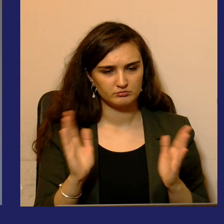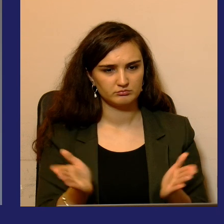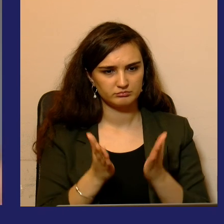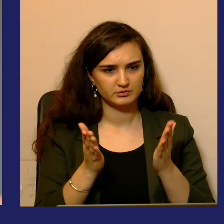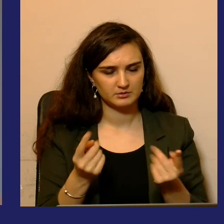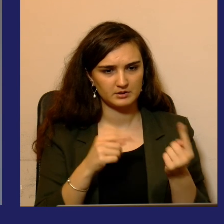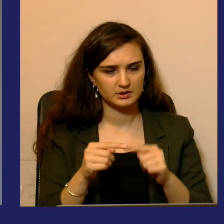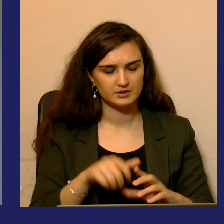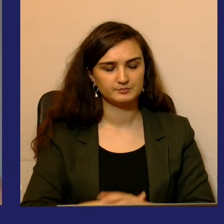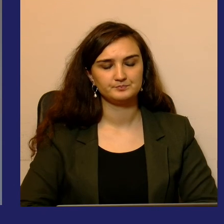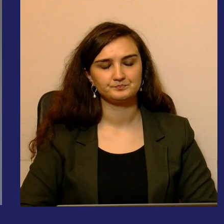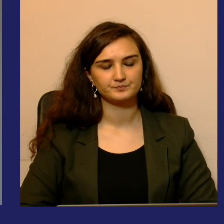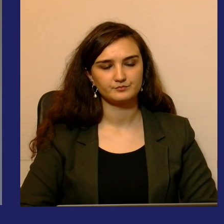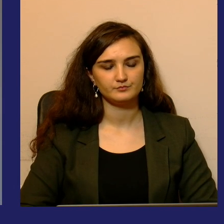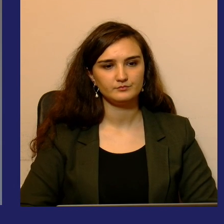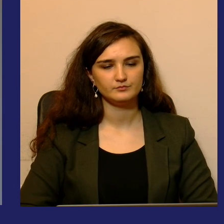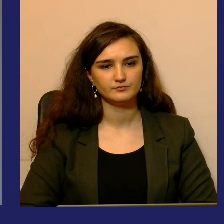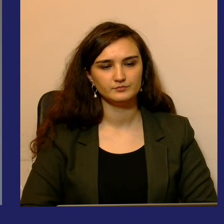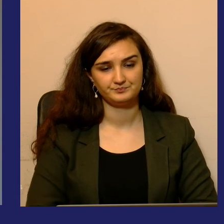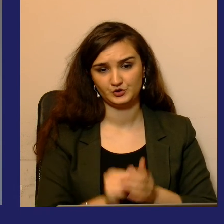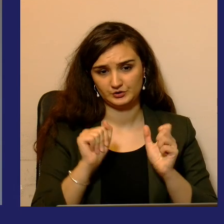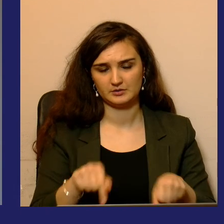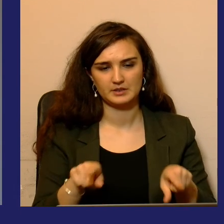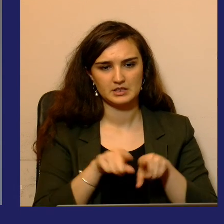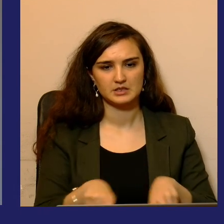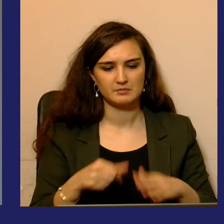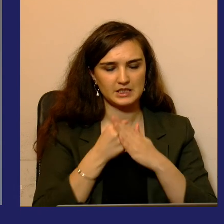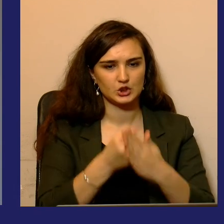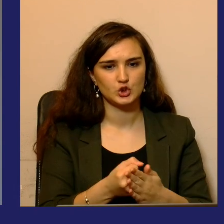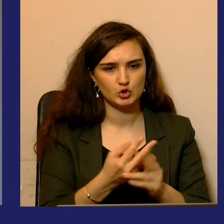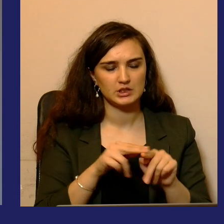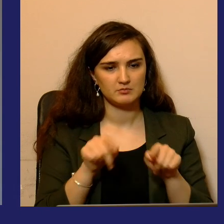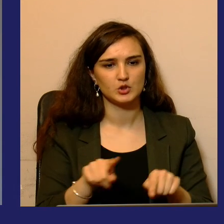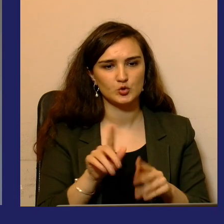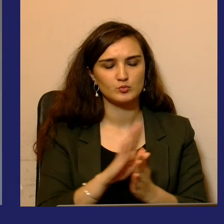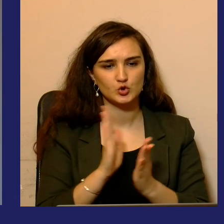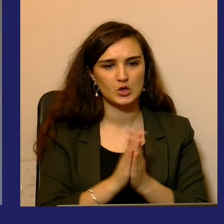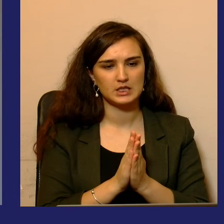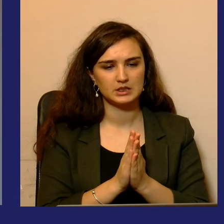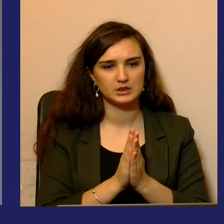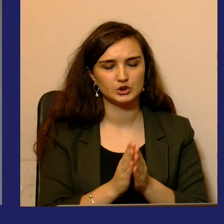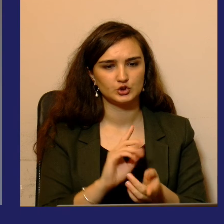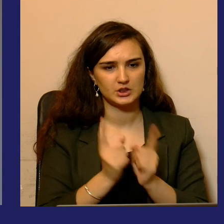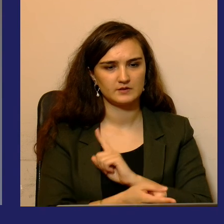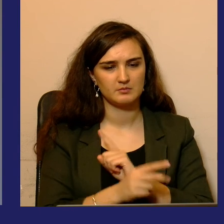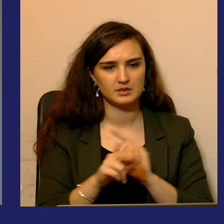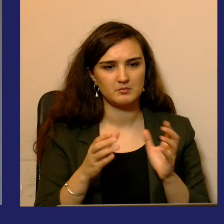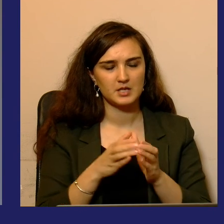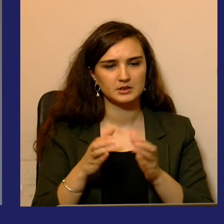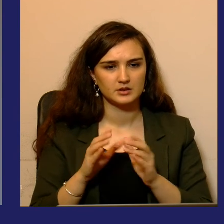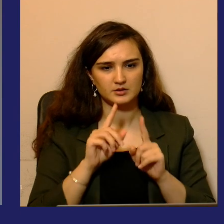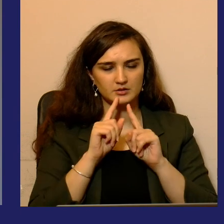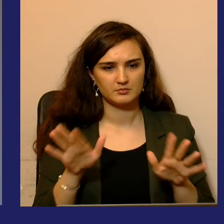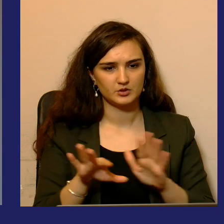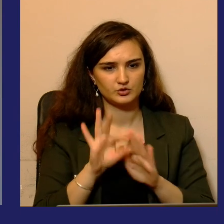point where the incentives overall are changed and the parties in a way almost have no choice, as opposed to